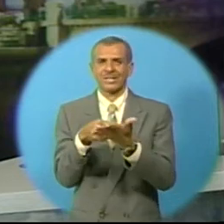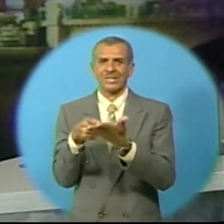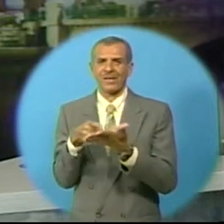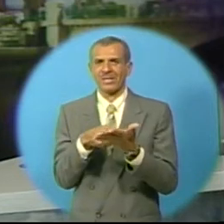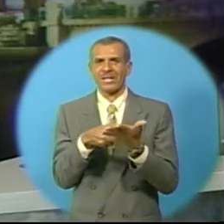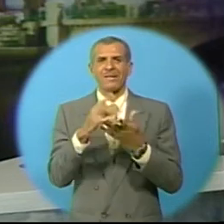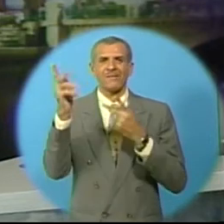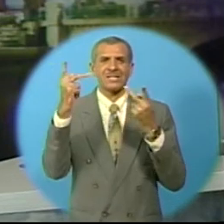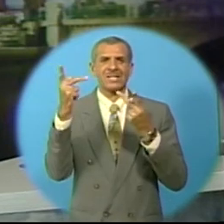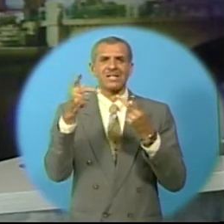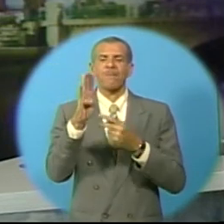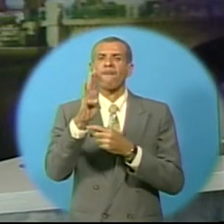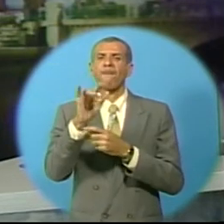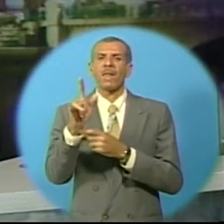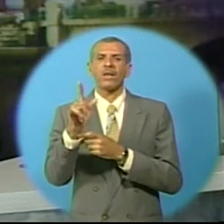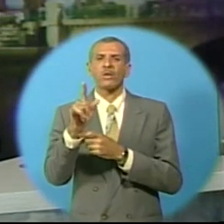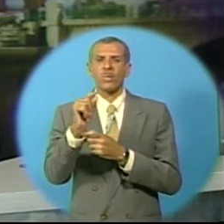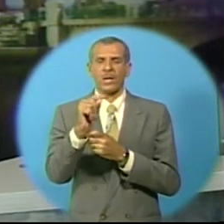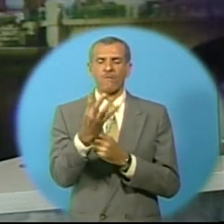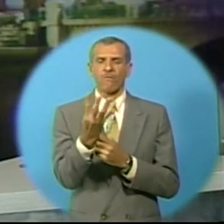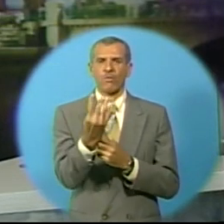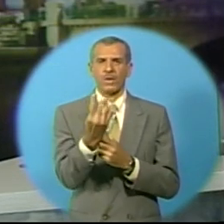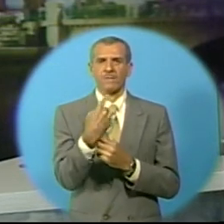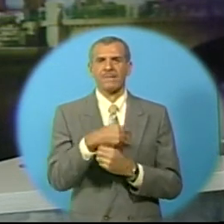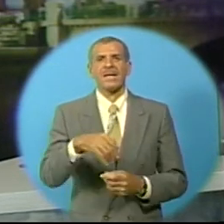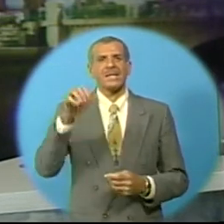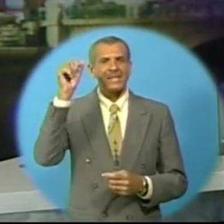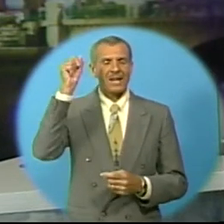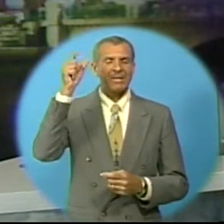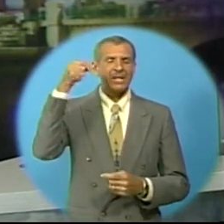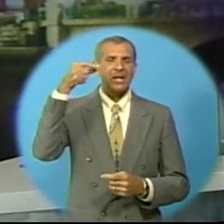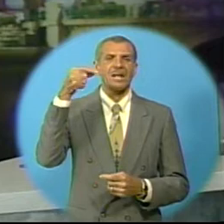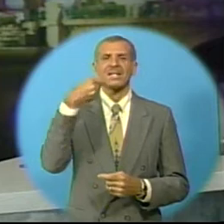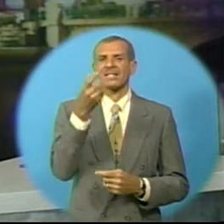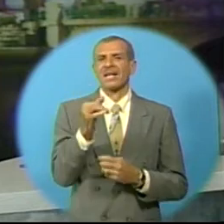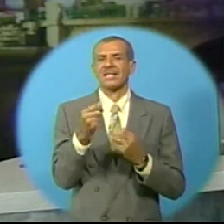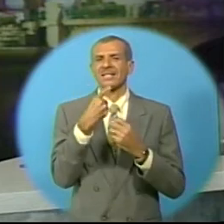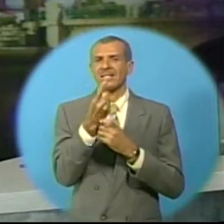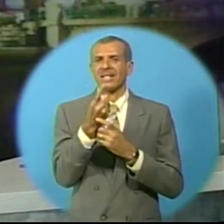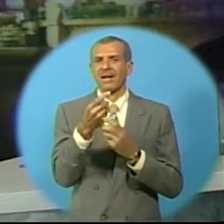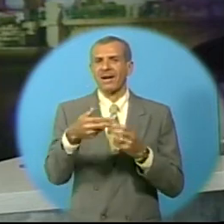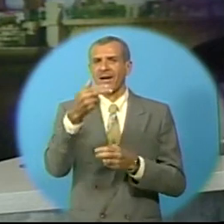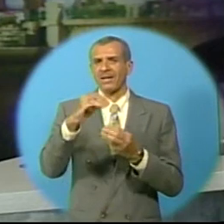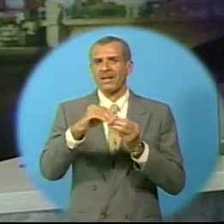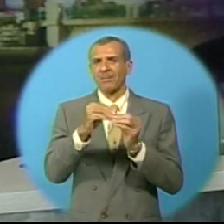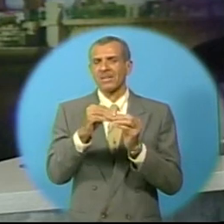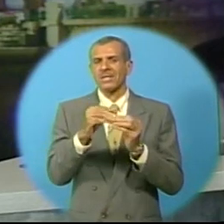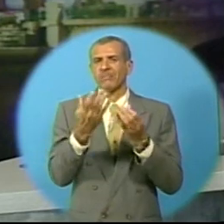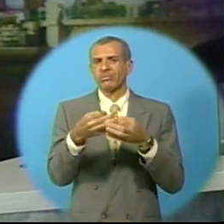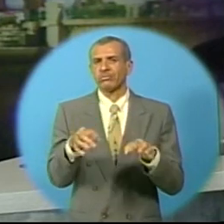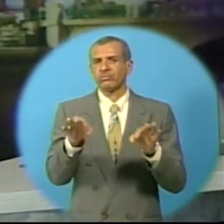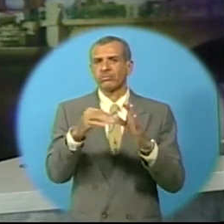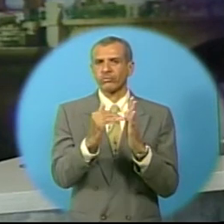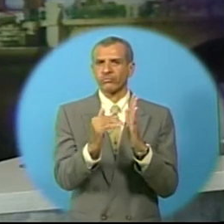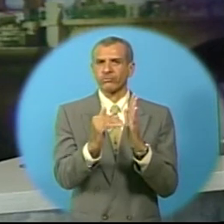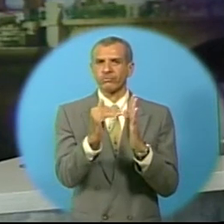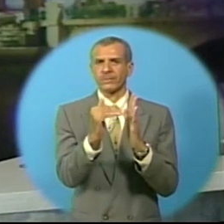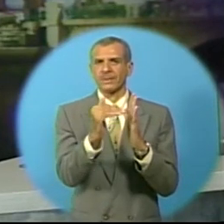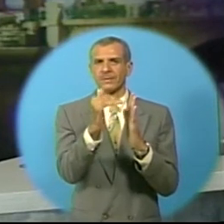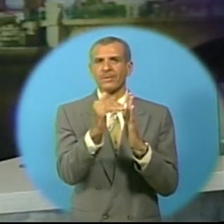Tourism Development Bill 2014. Senator Sandiford-Garner says the higher numbers are based on significant increases in airlift